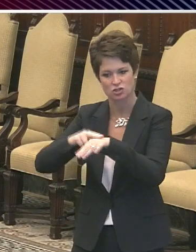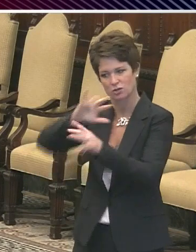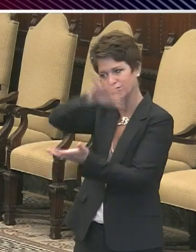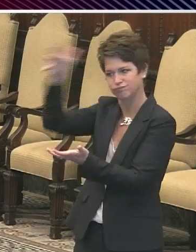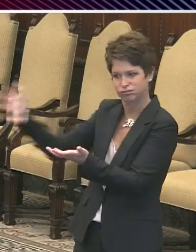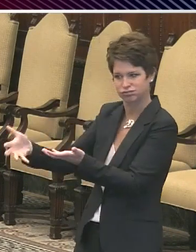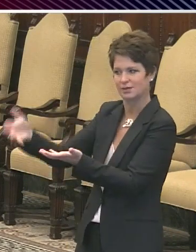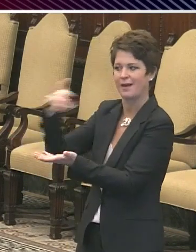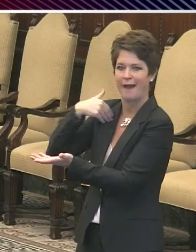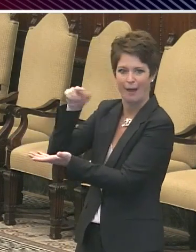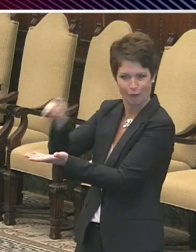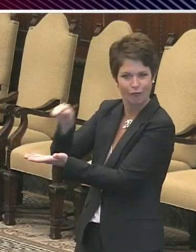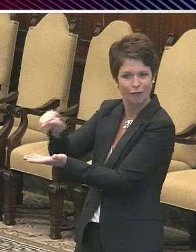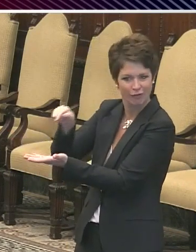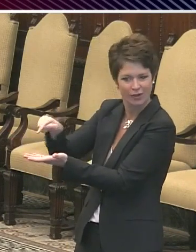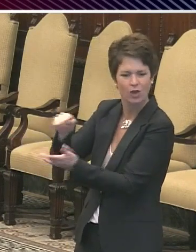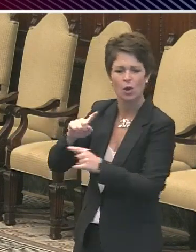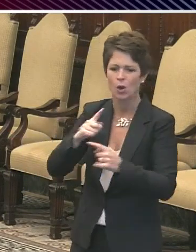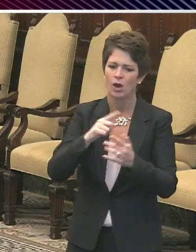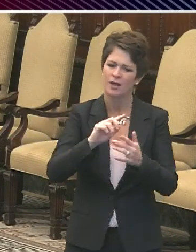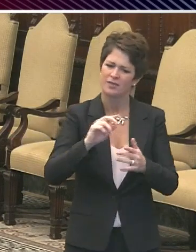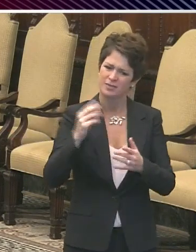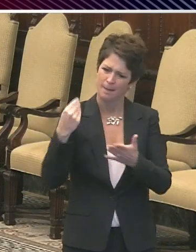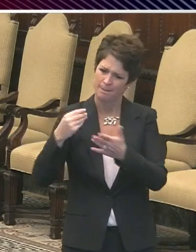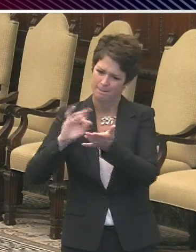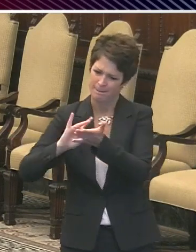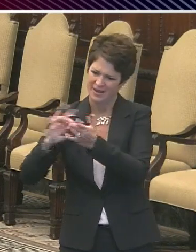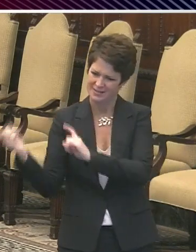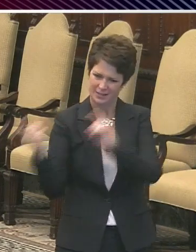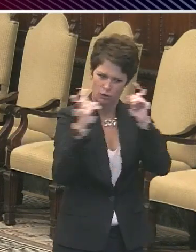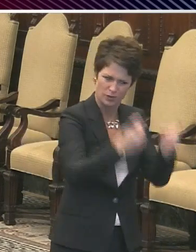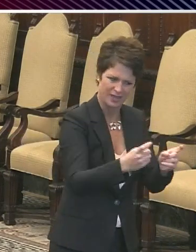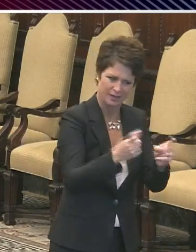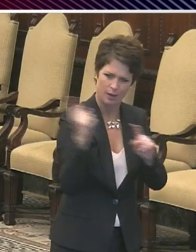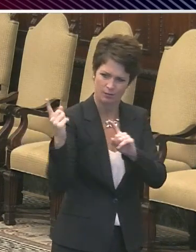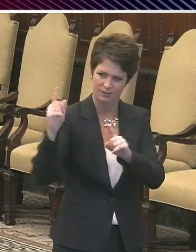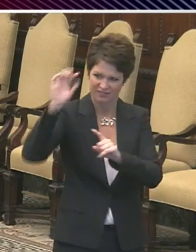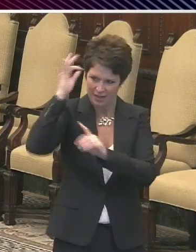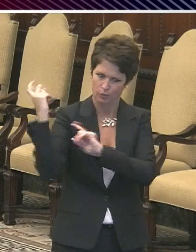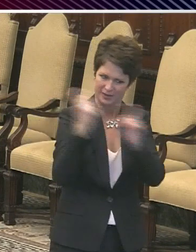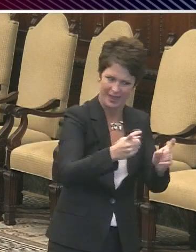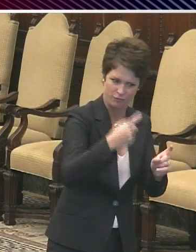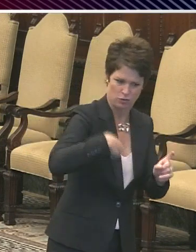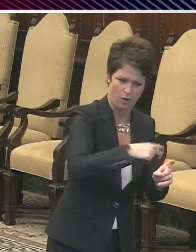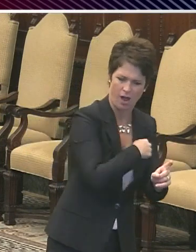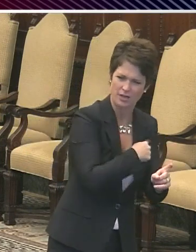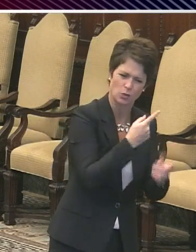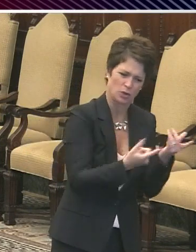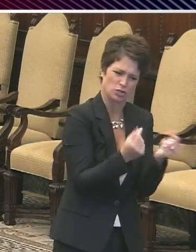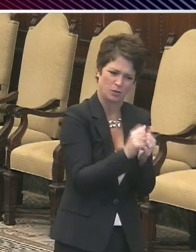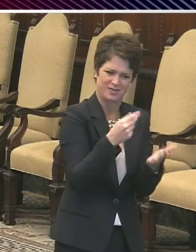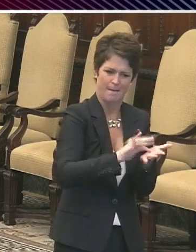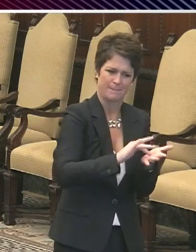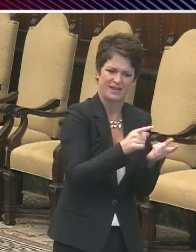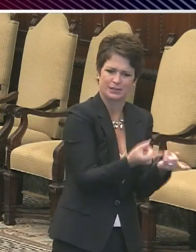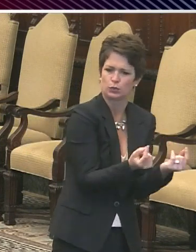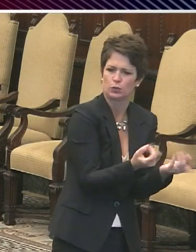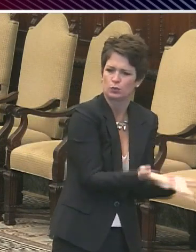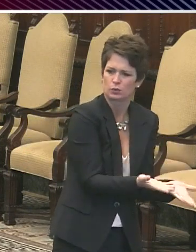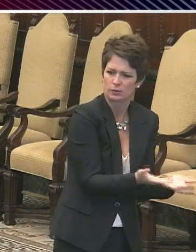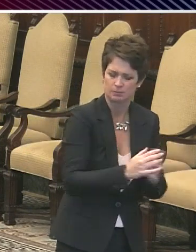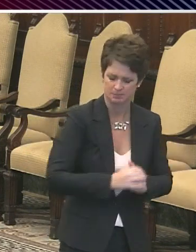stockpile. What is Philadelphia doing with that if they still have it now that, there's debate about whether it's an effective